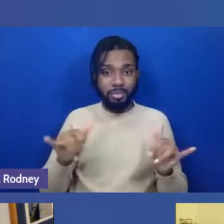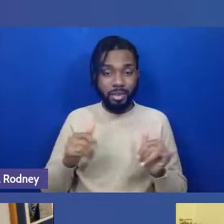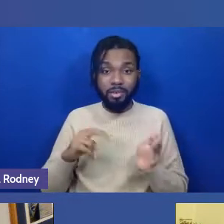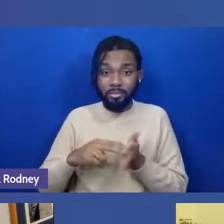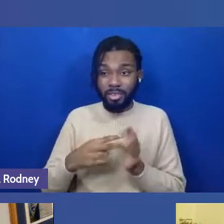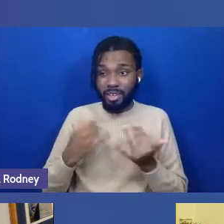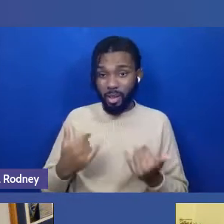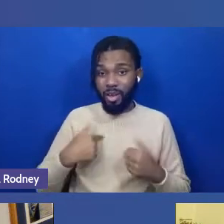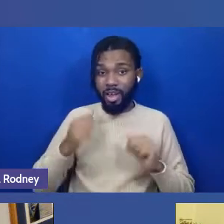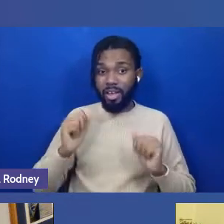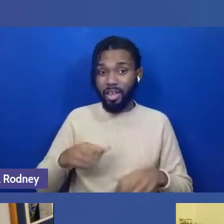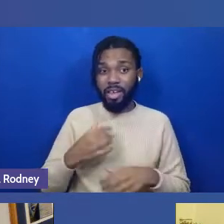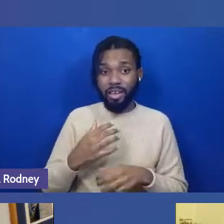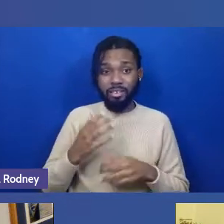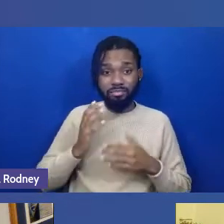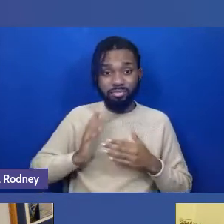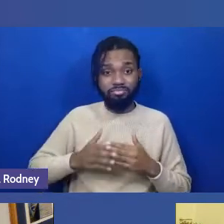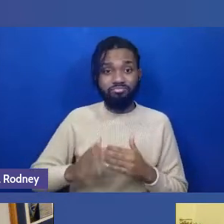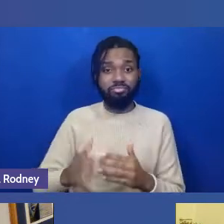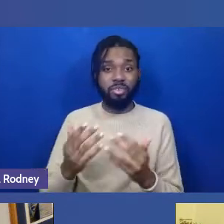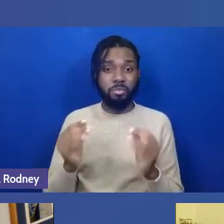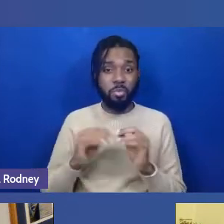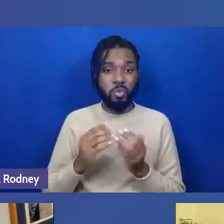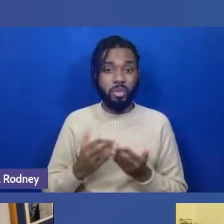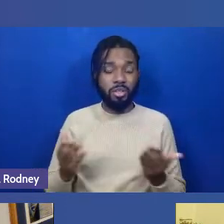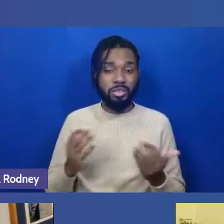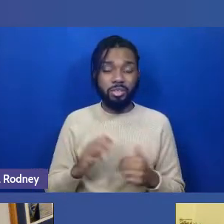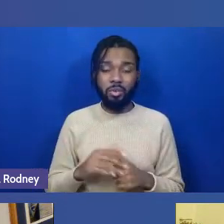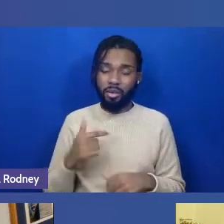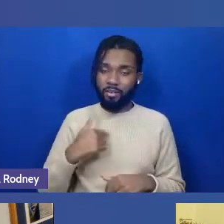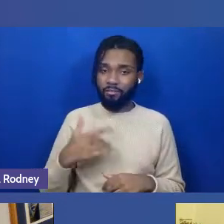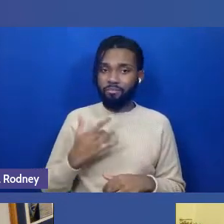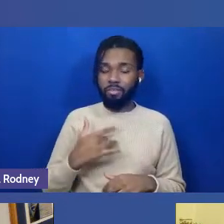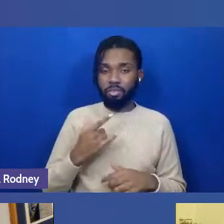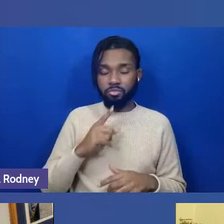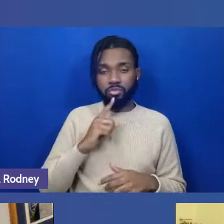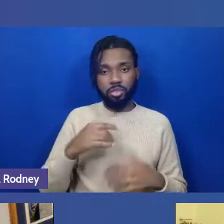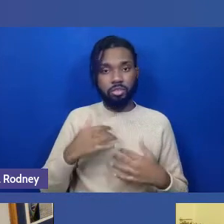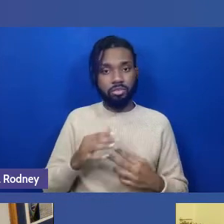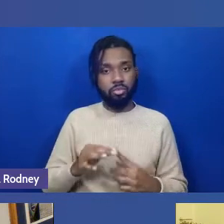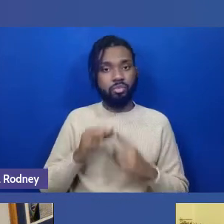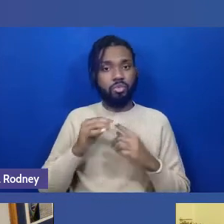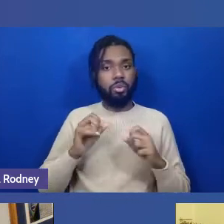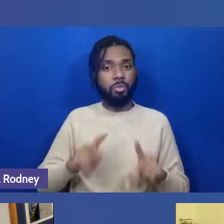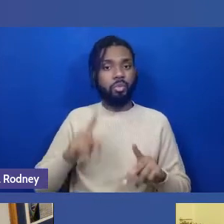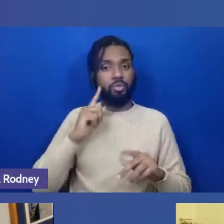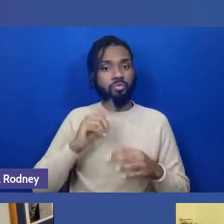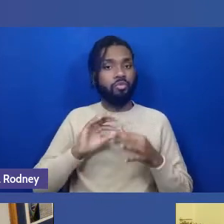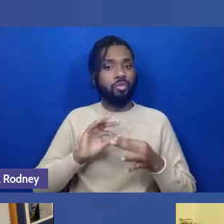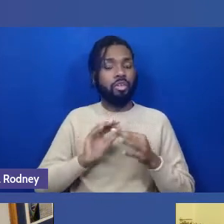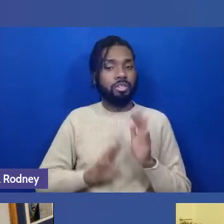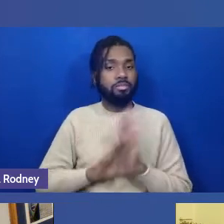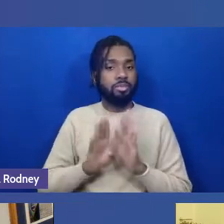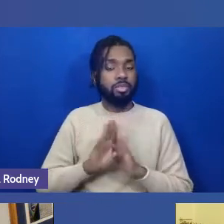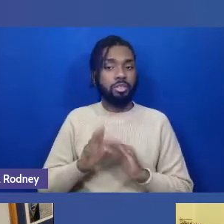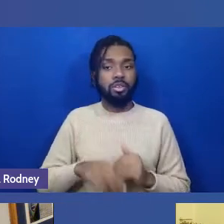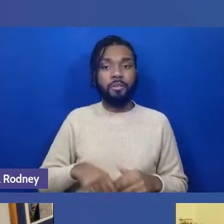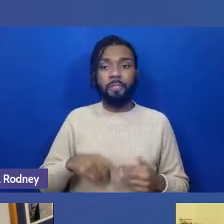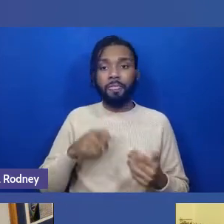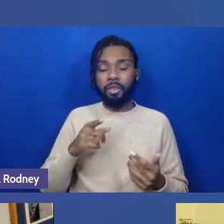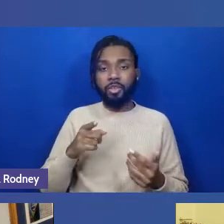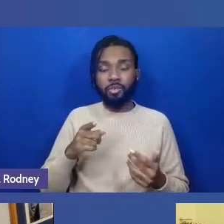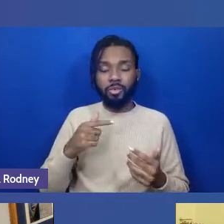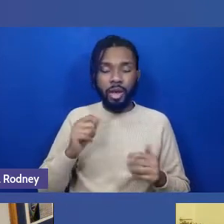more done. So I think it's a really unique opportunity for relationship building where you can take, I went on longer than I meant to,